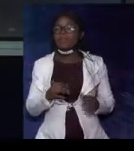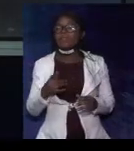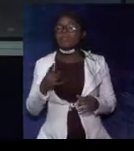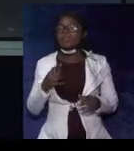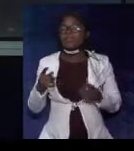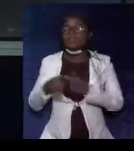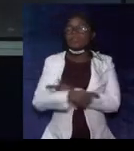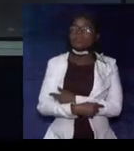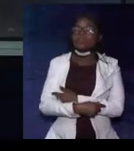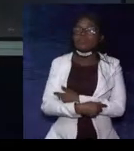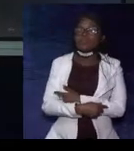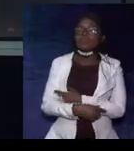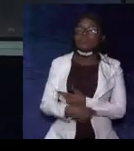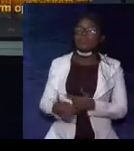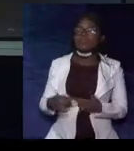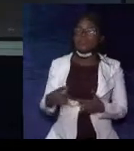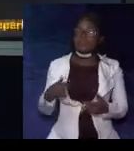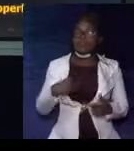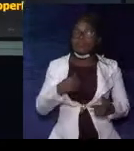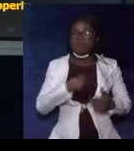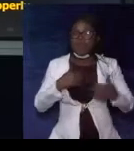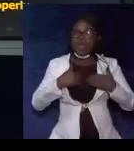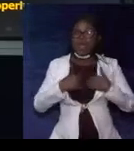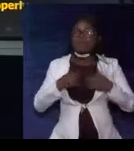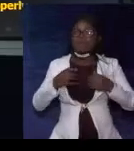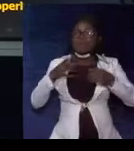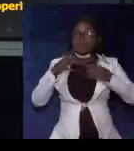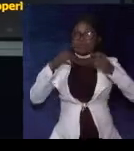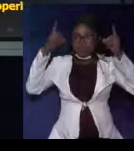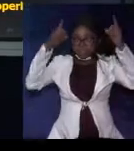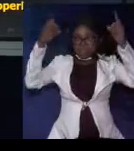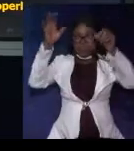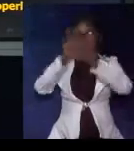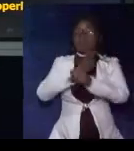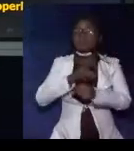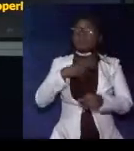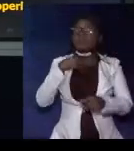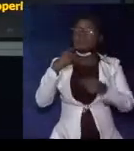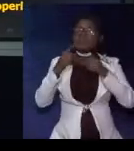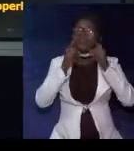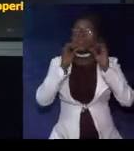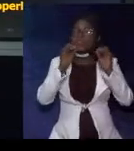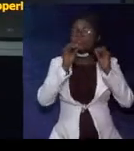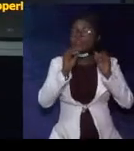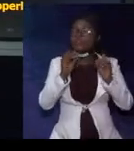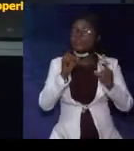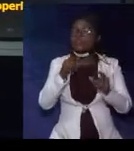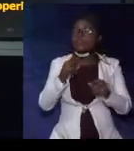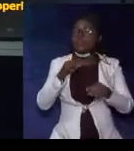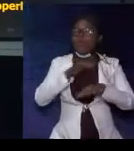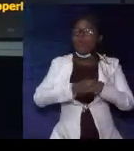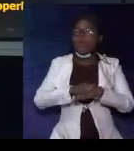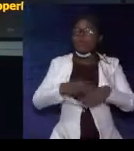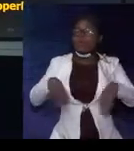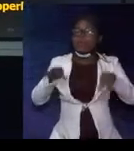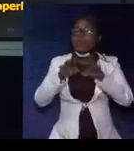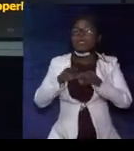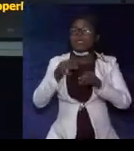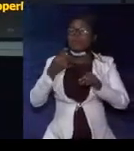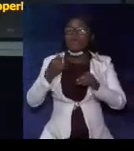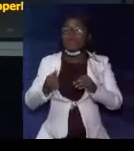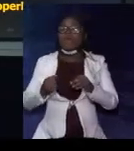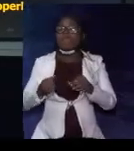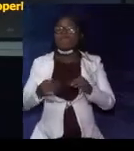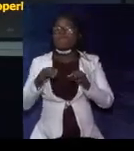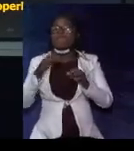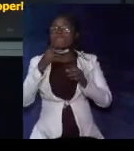lesson, we have successfully talked about farm records. You were told that a farm